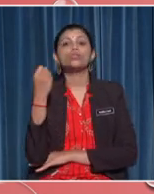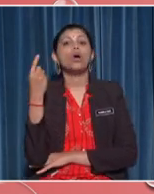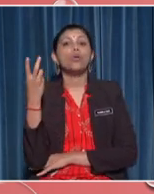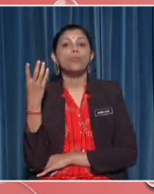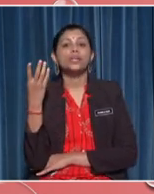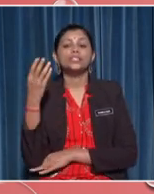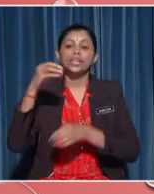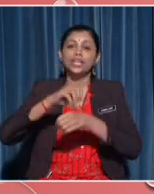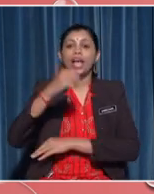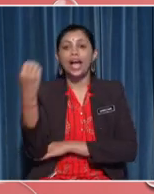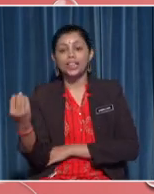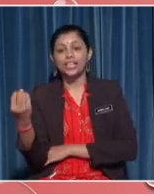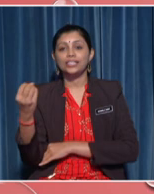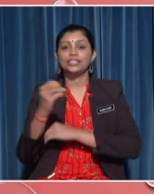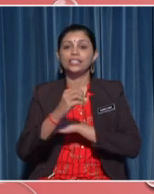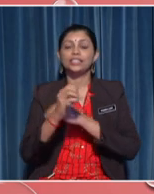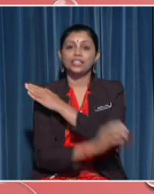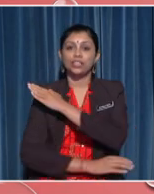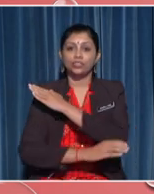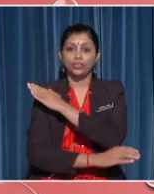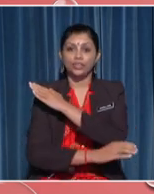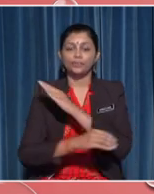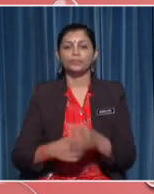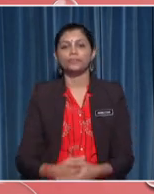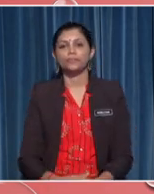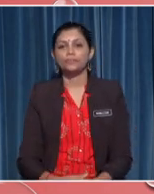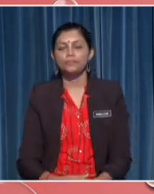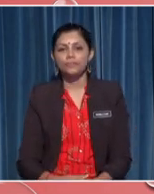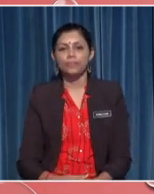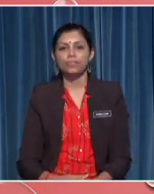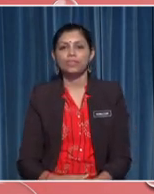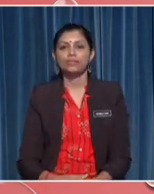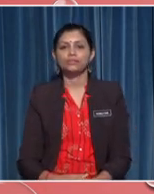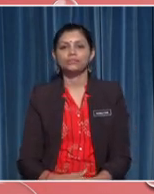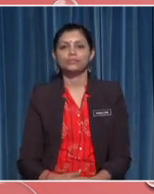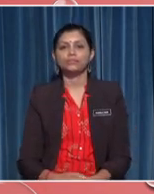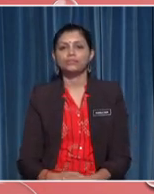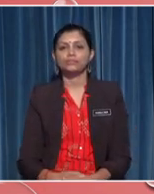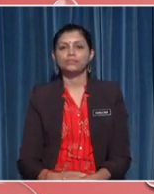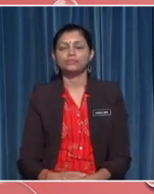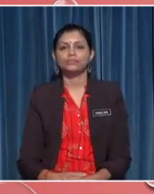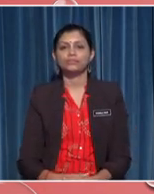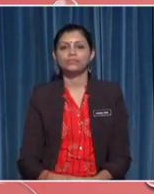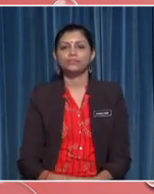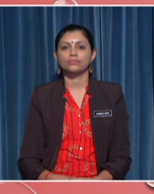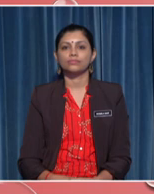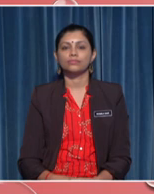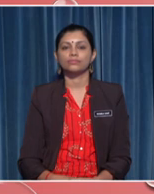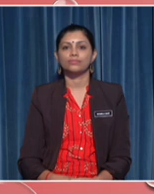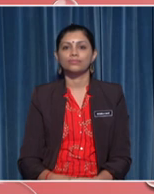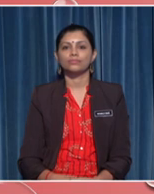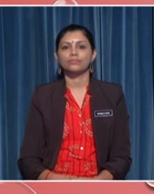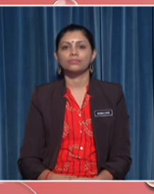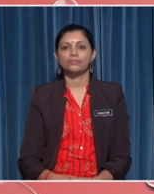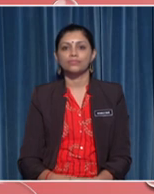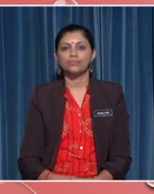Malaysia in the current rates of other countries' currencies.